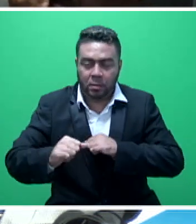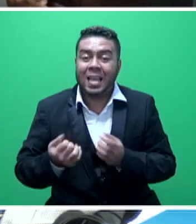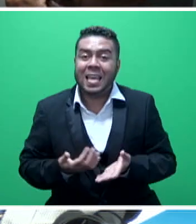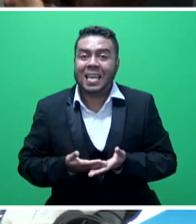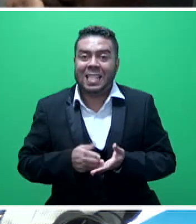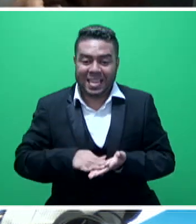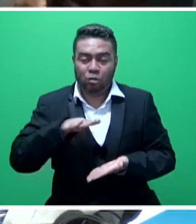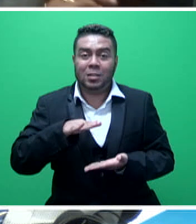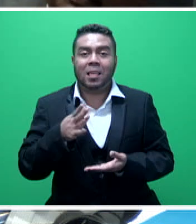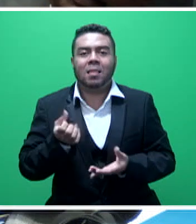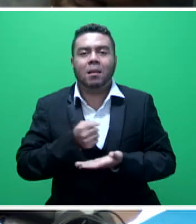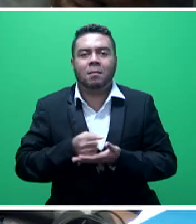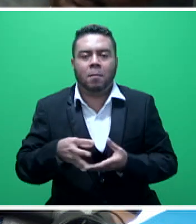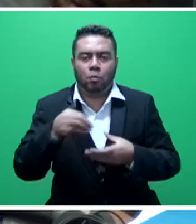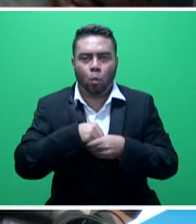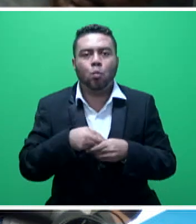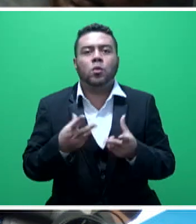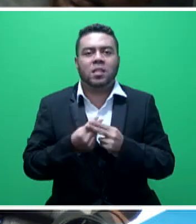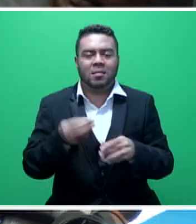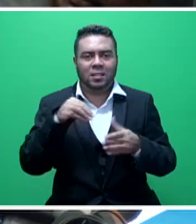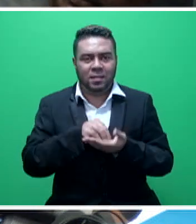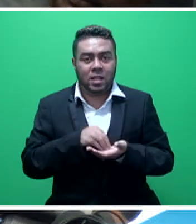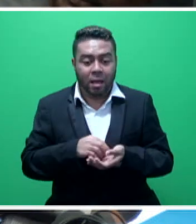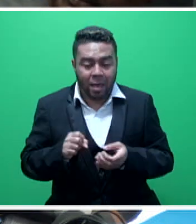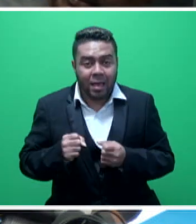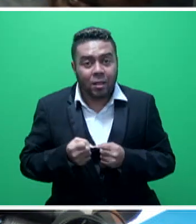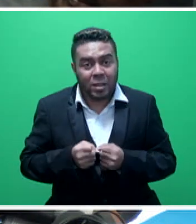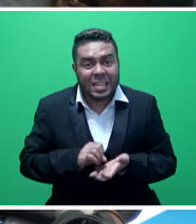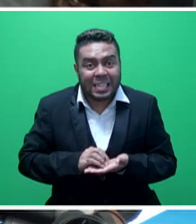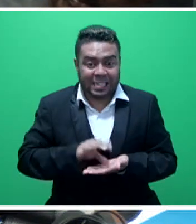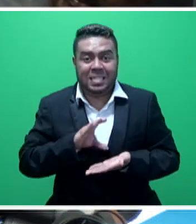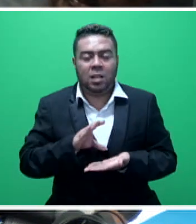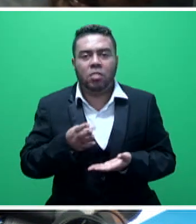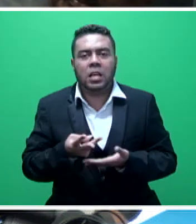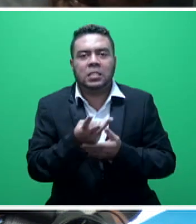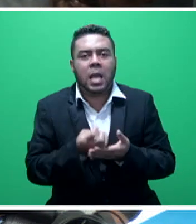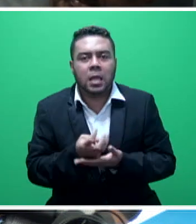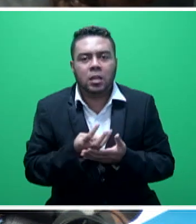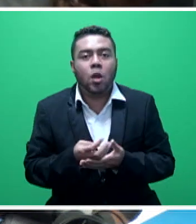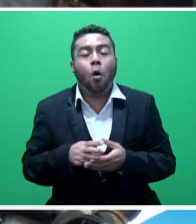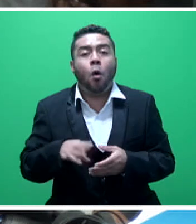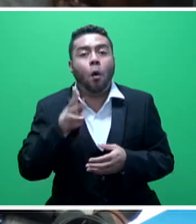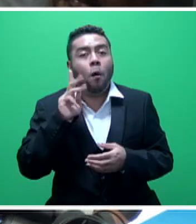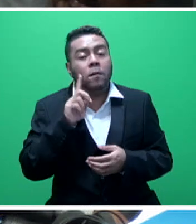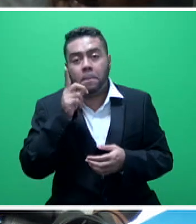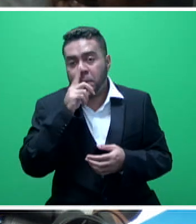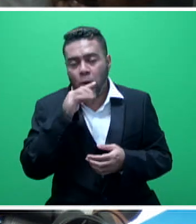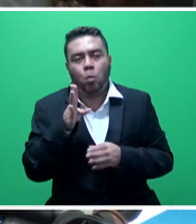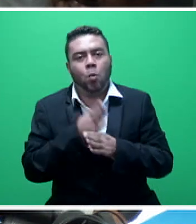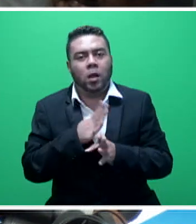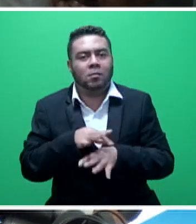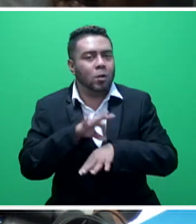positions within the service, more importantly, increase the salaries of health staff to be able to retain